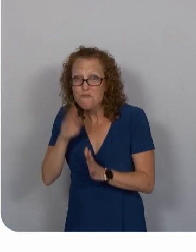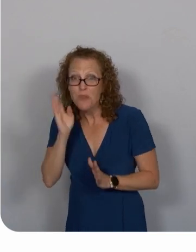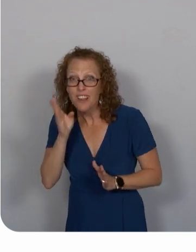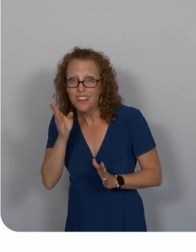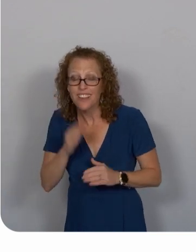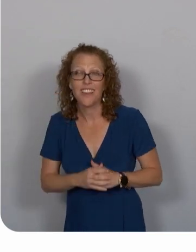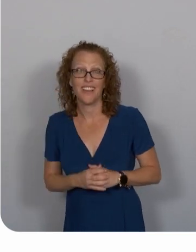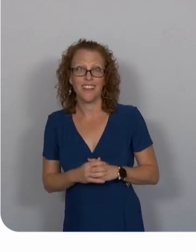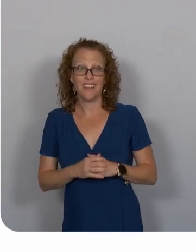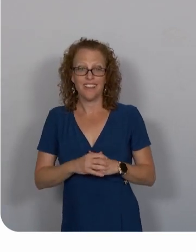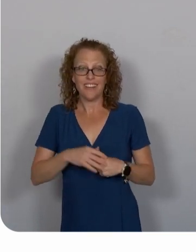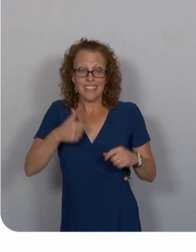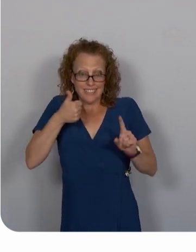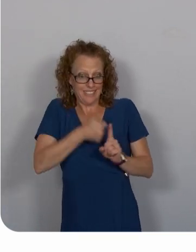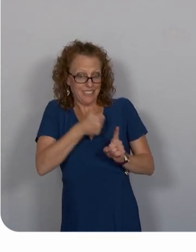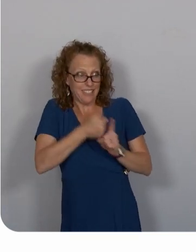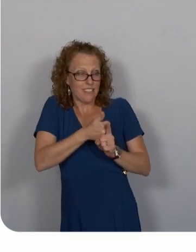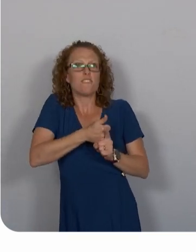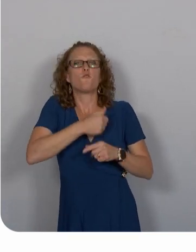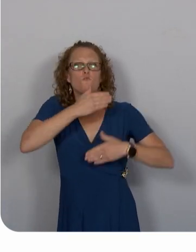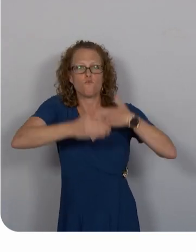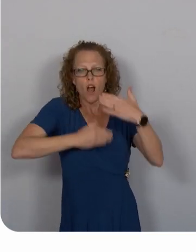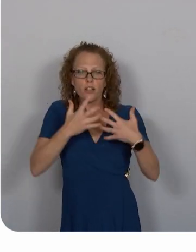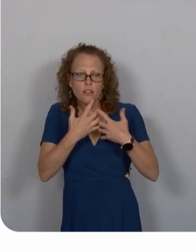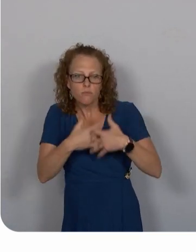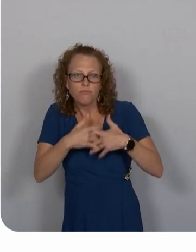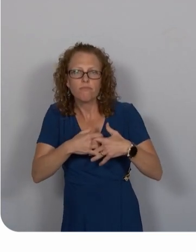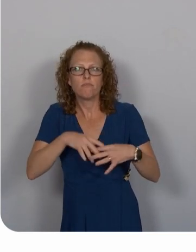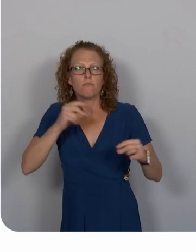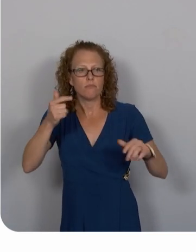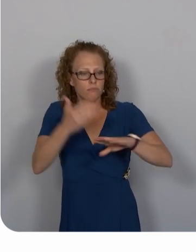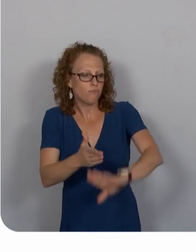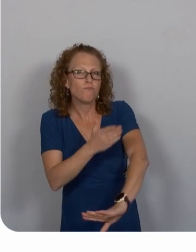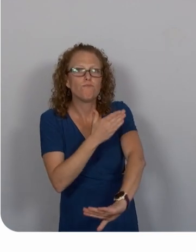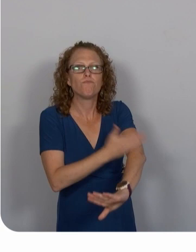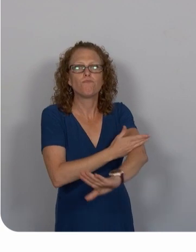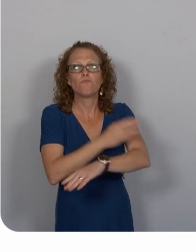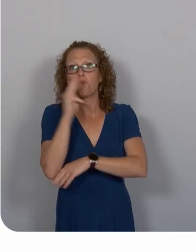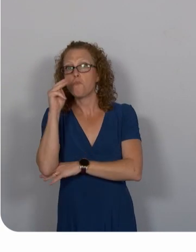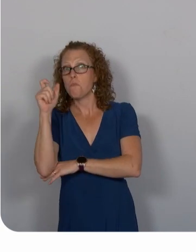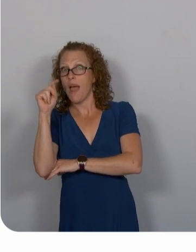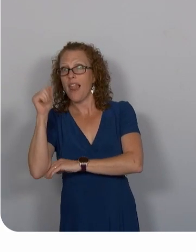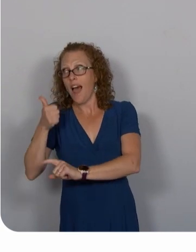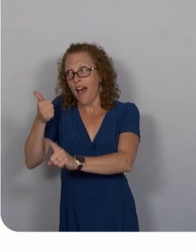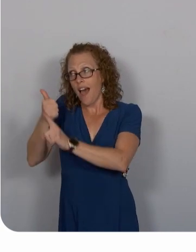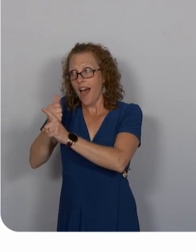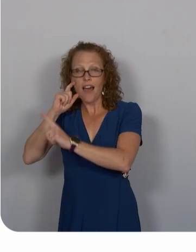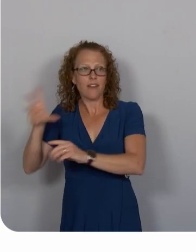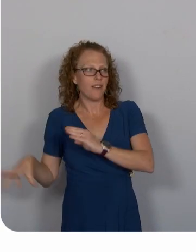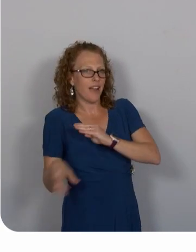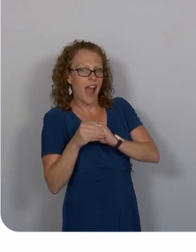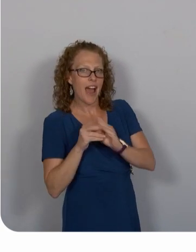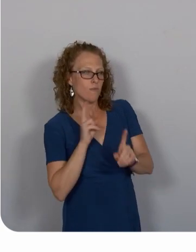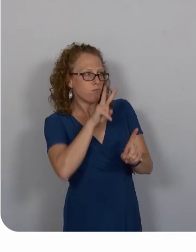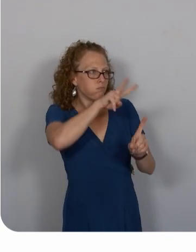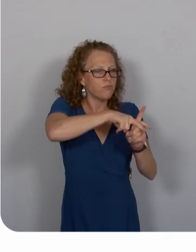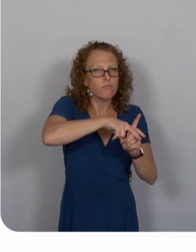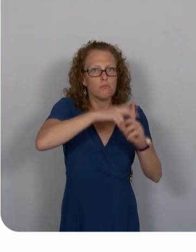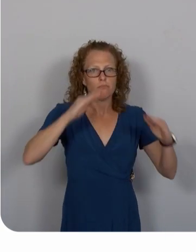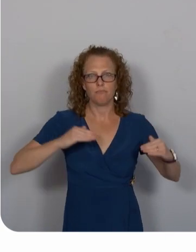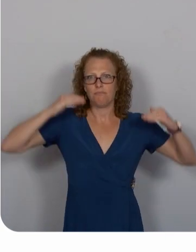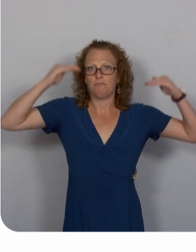With a powerful new processor and Meta's enhanced computational photography, we have better